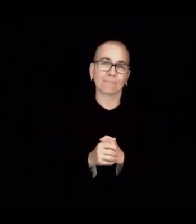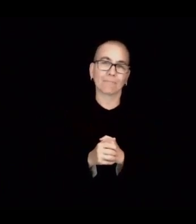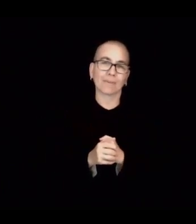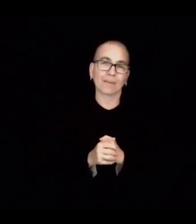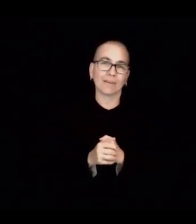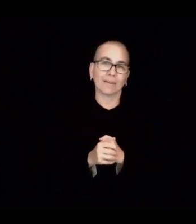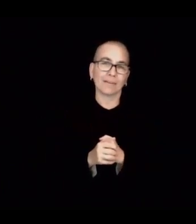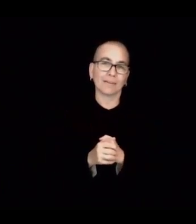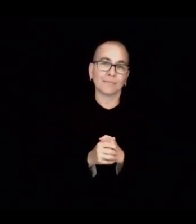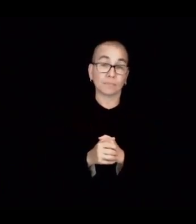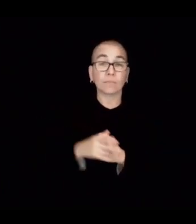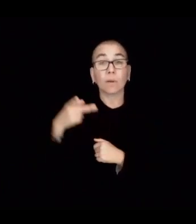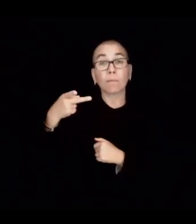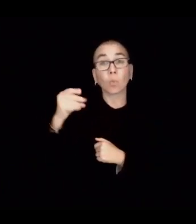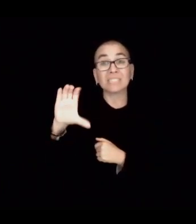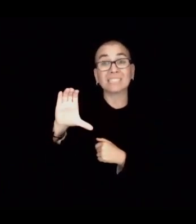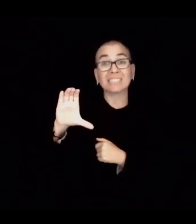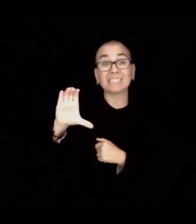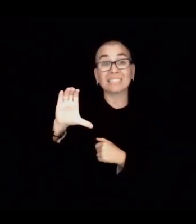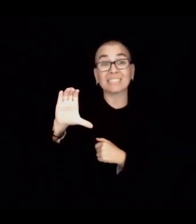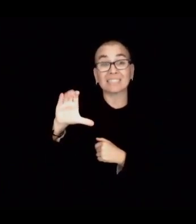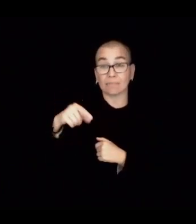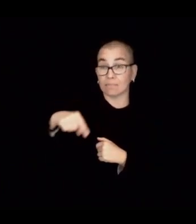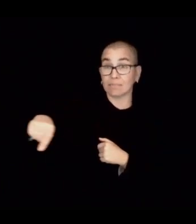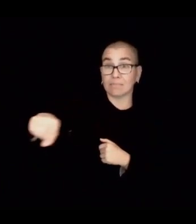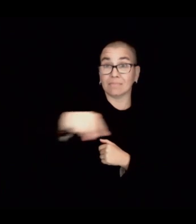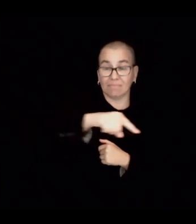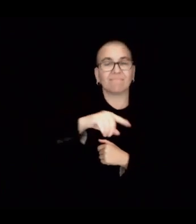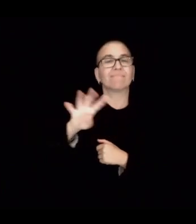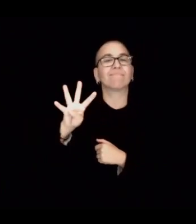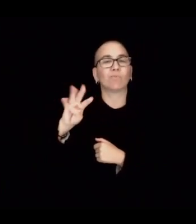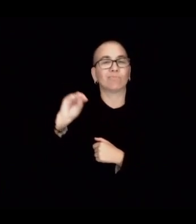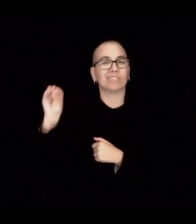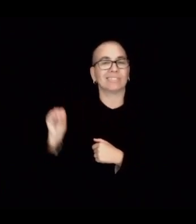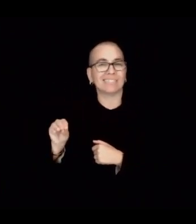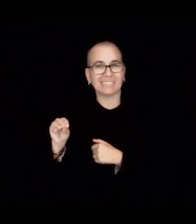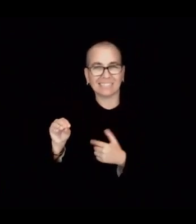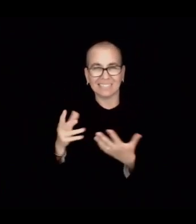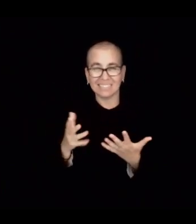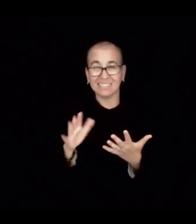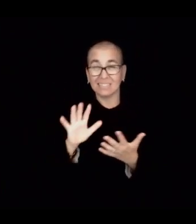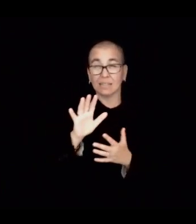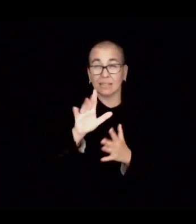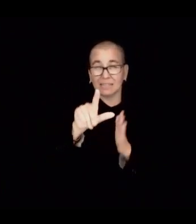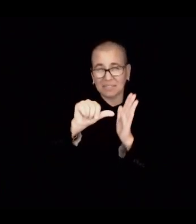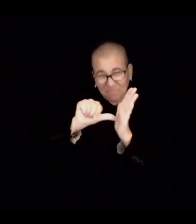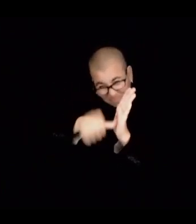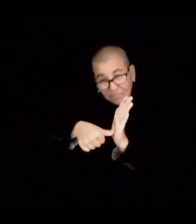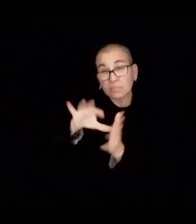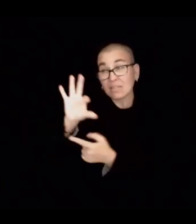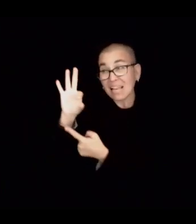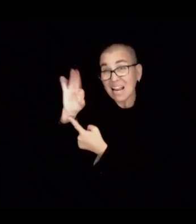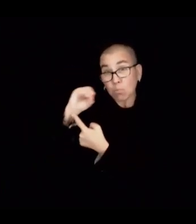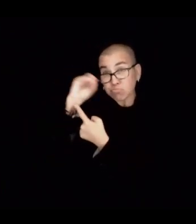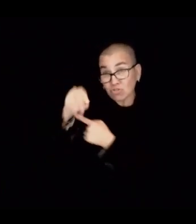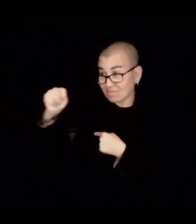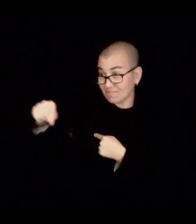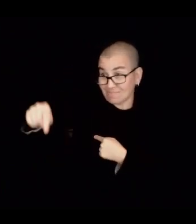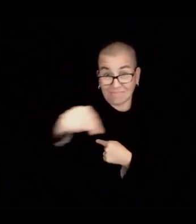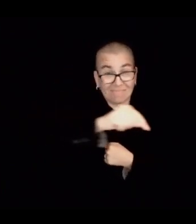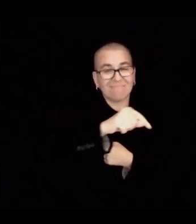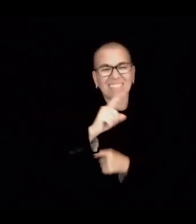These data reinforce the concerns we've expressed before about the uneven nature of COVID impacts as it relates to people of color, not